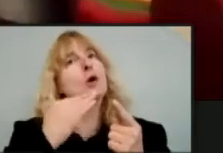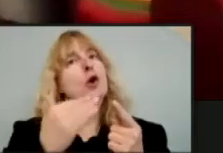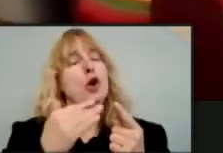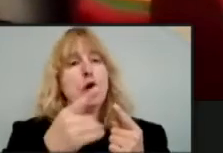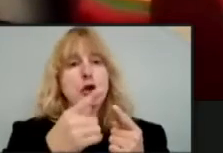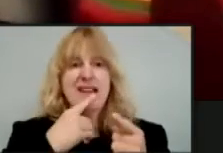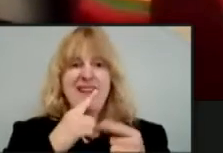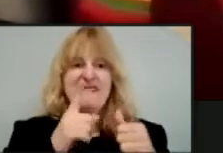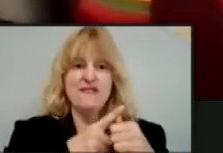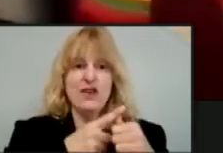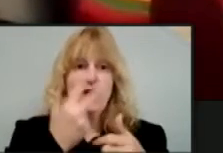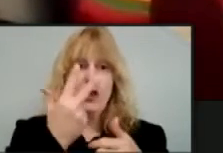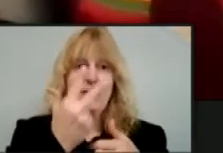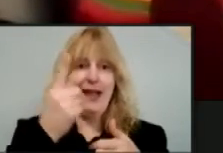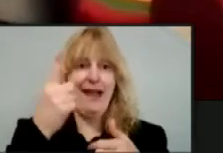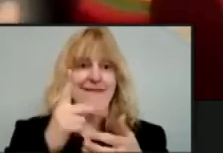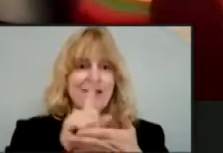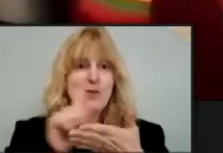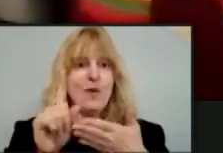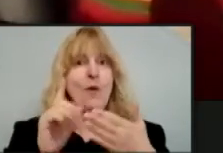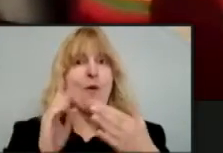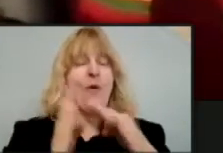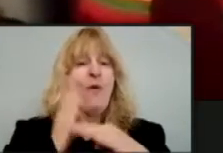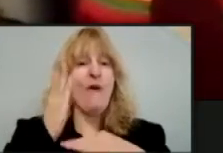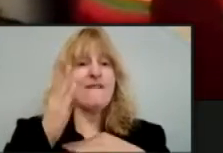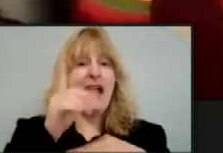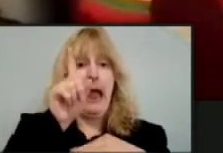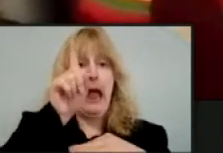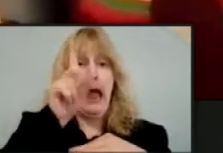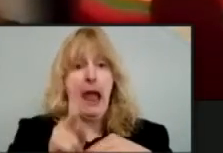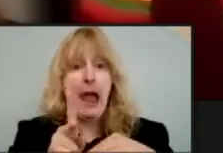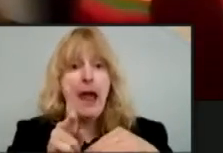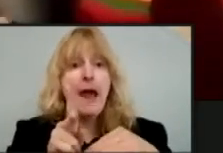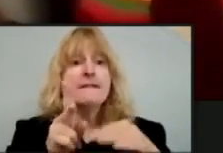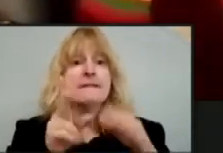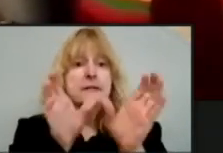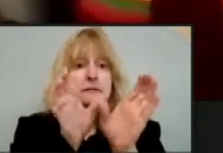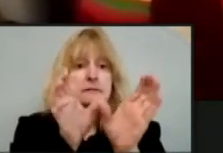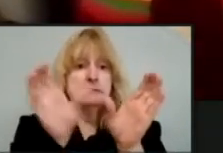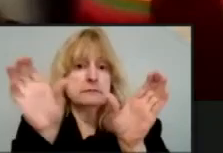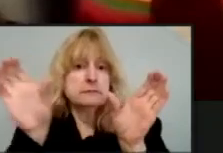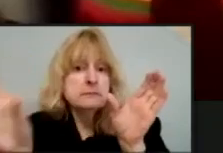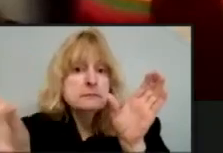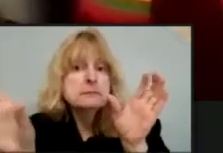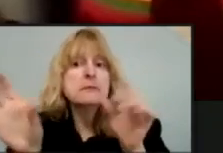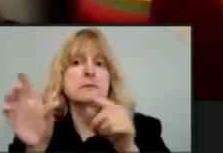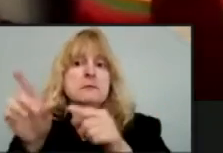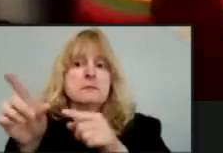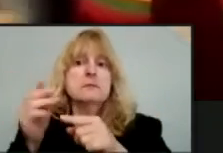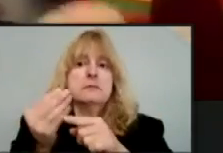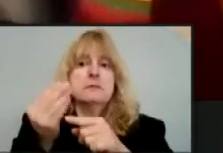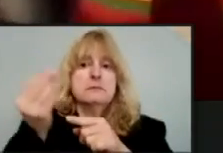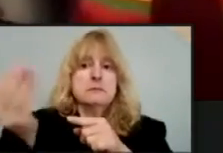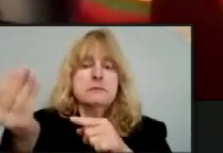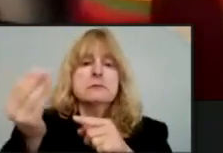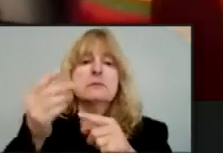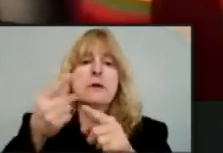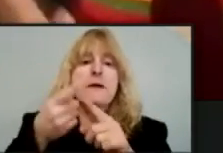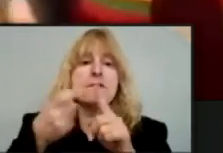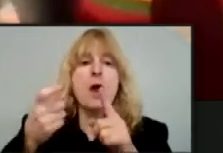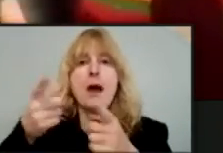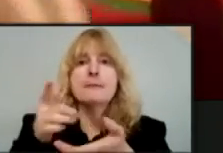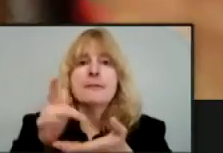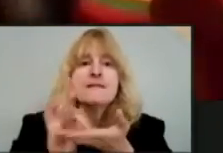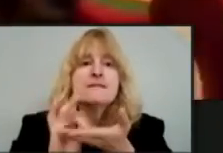weeks, over half of the vaccines that have come in are being administered by the pharmacies, CVS and